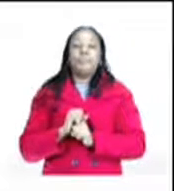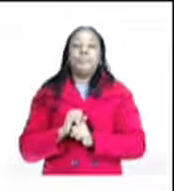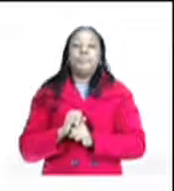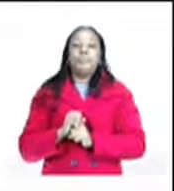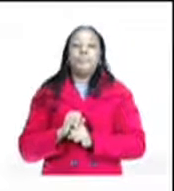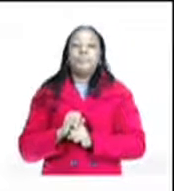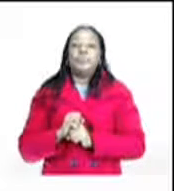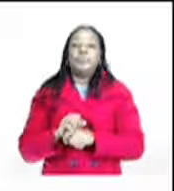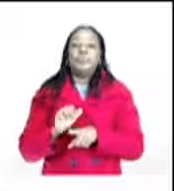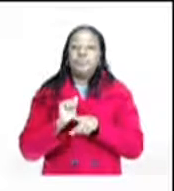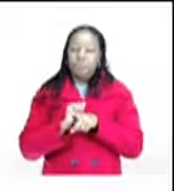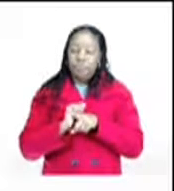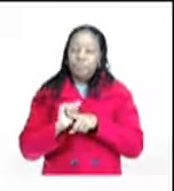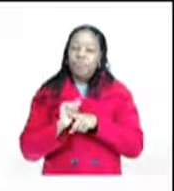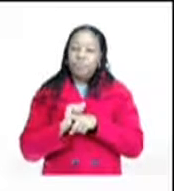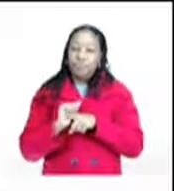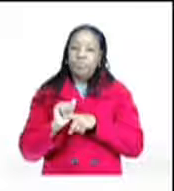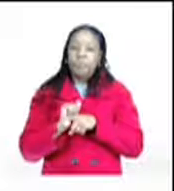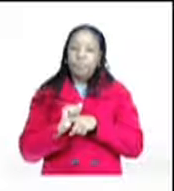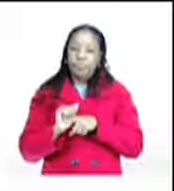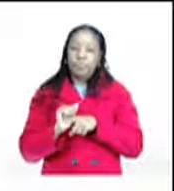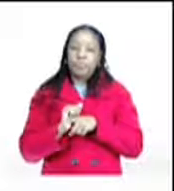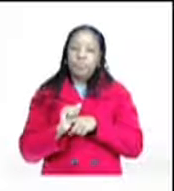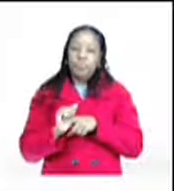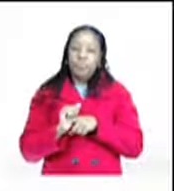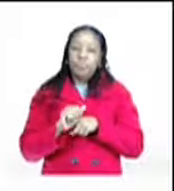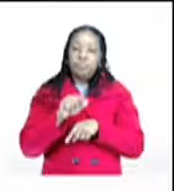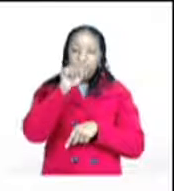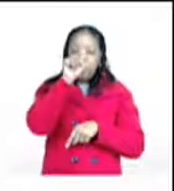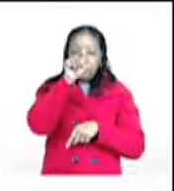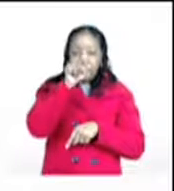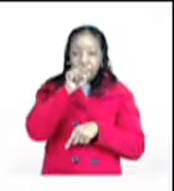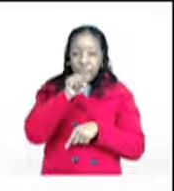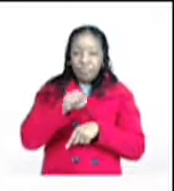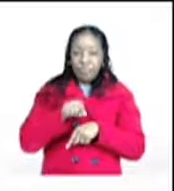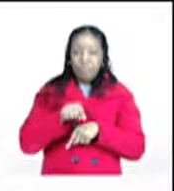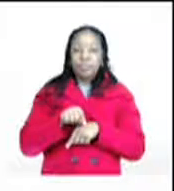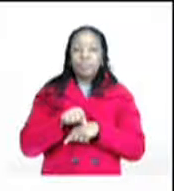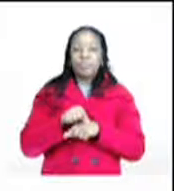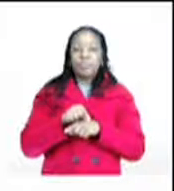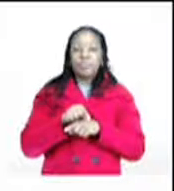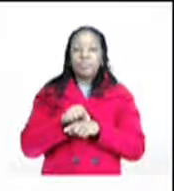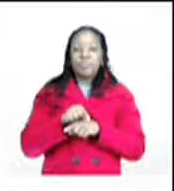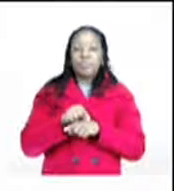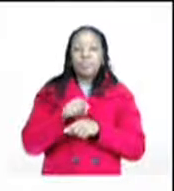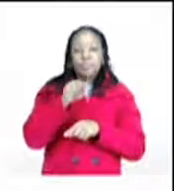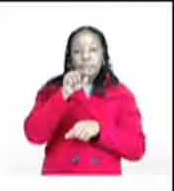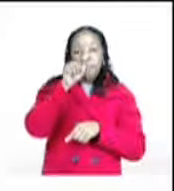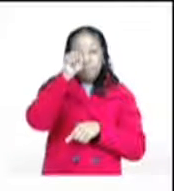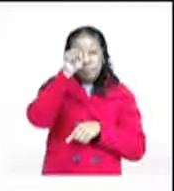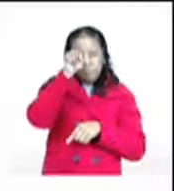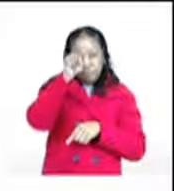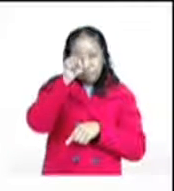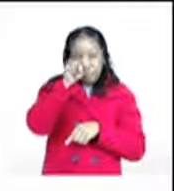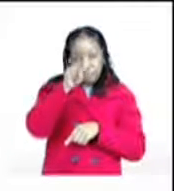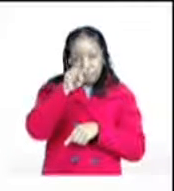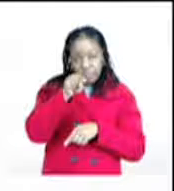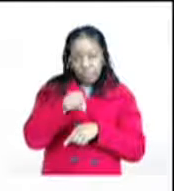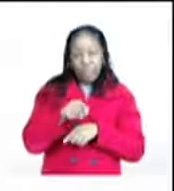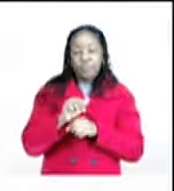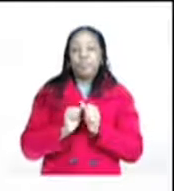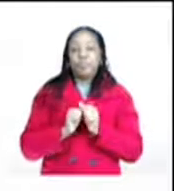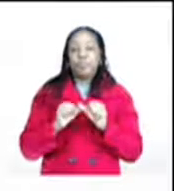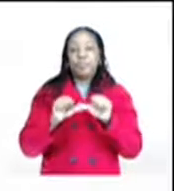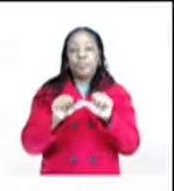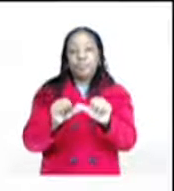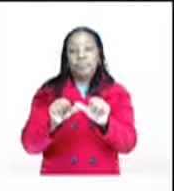you do that neatly, joining the dots until you get to the end of the other block?